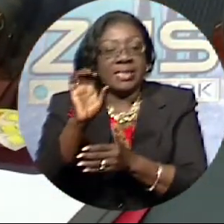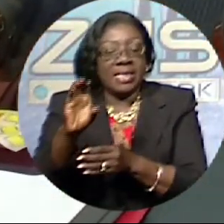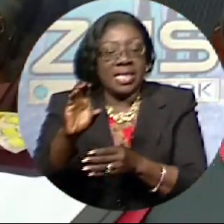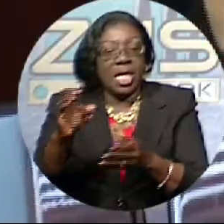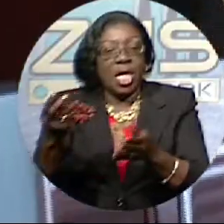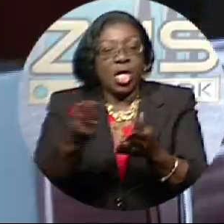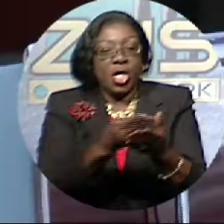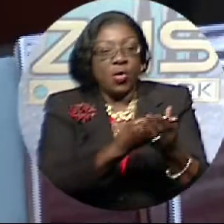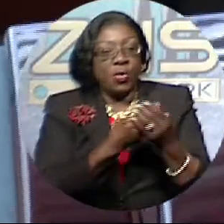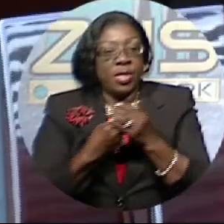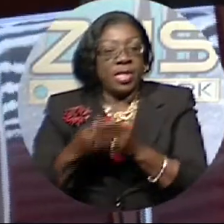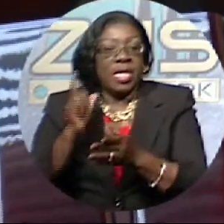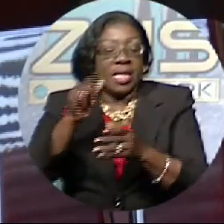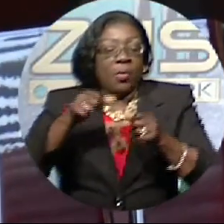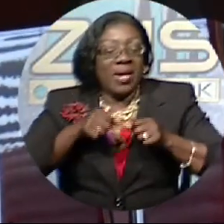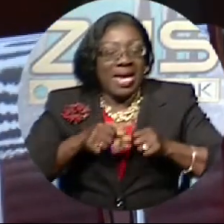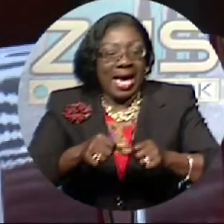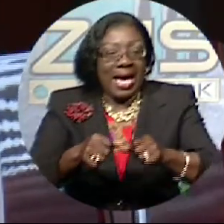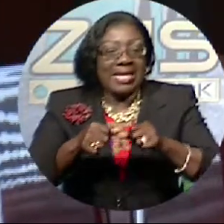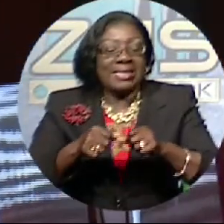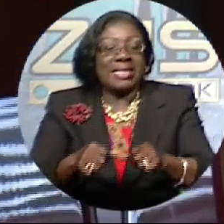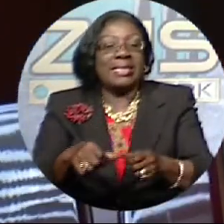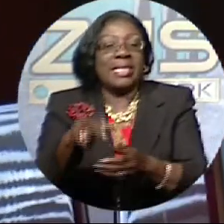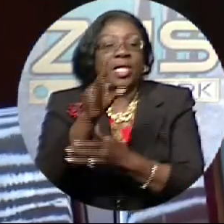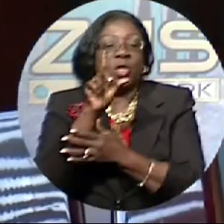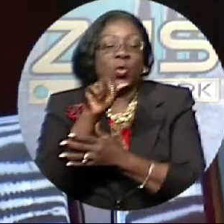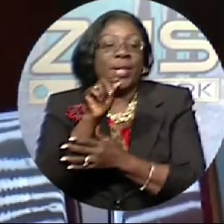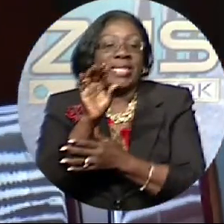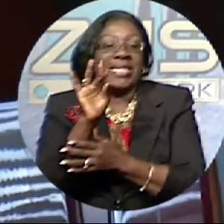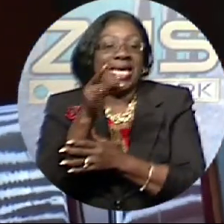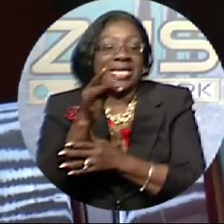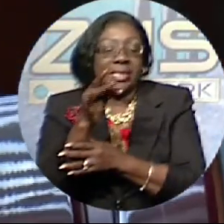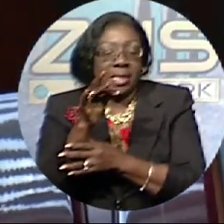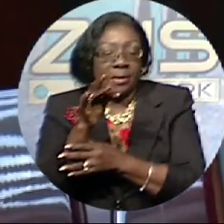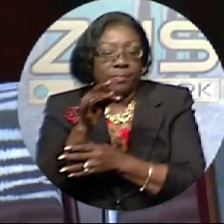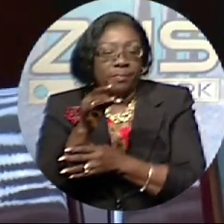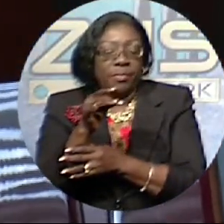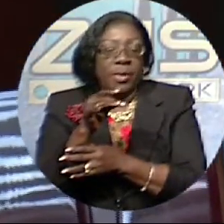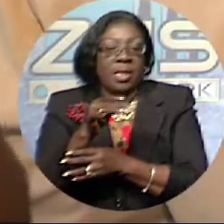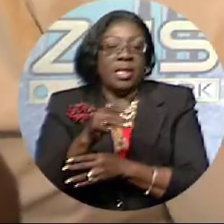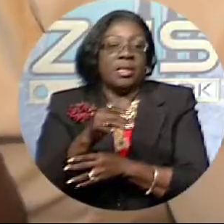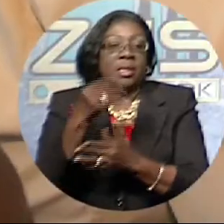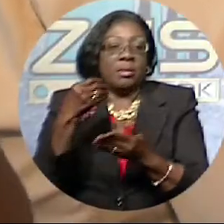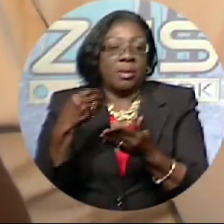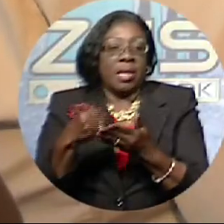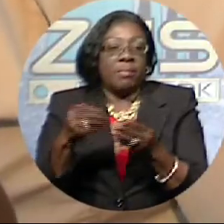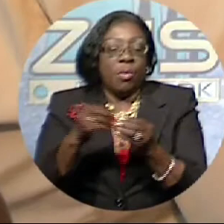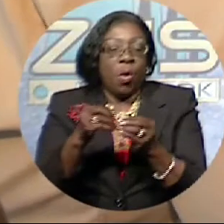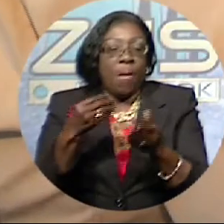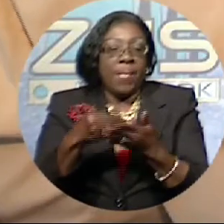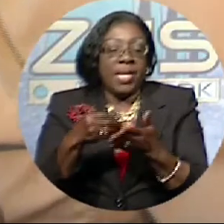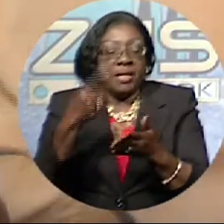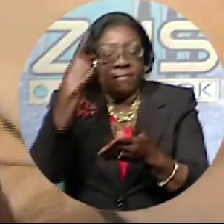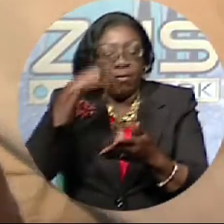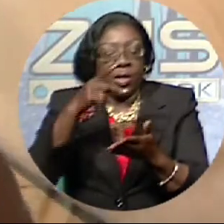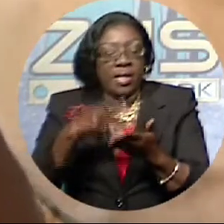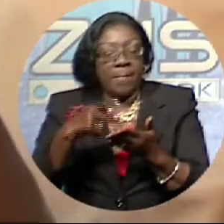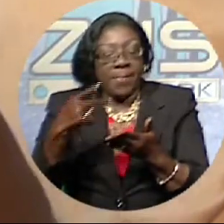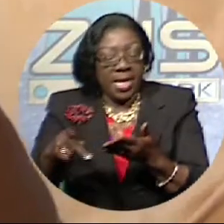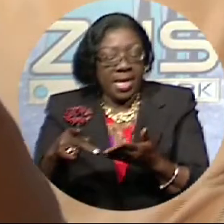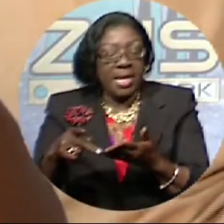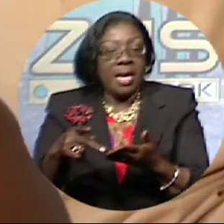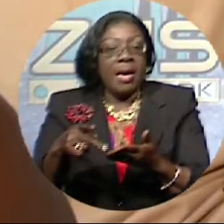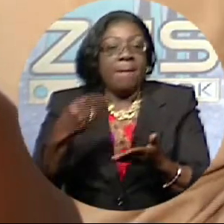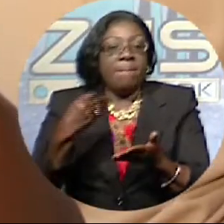that will last until 2018. The concessions under the contract, which was being negotiated since early last year, include a lump